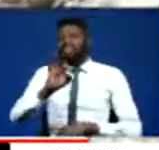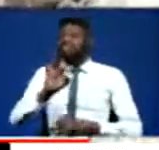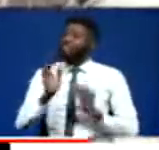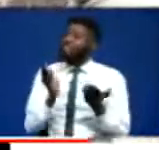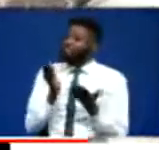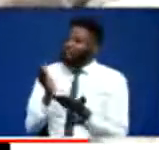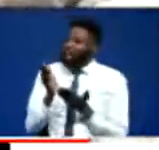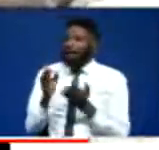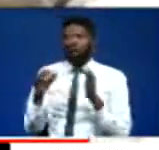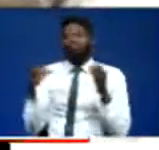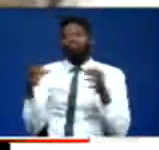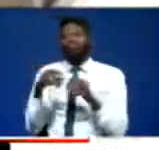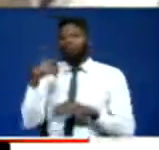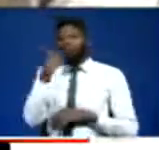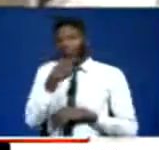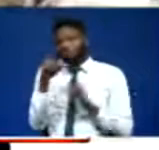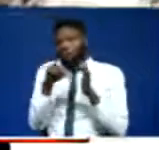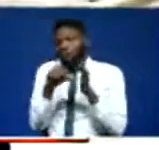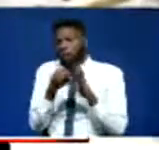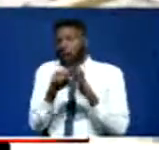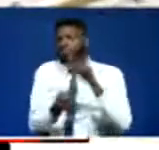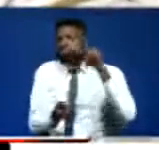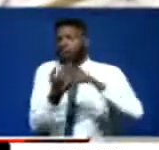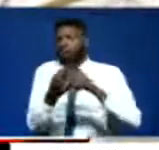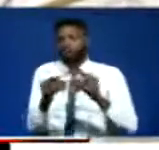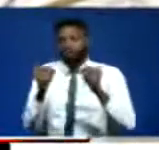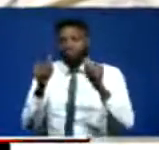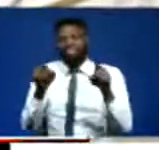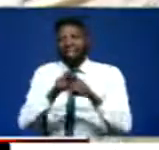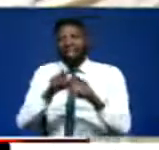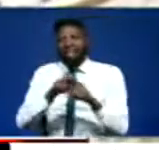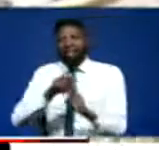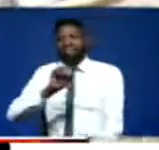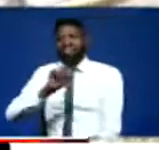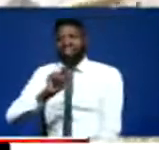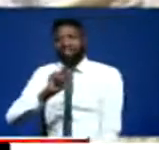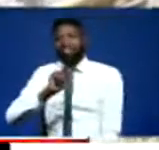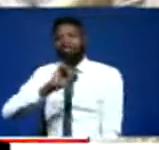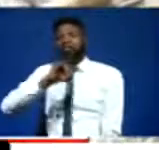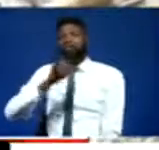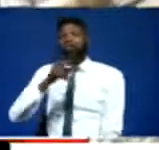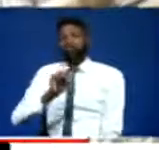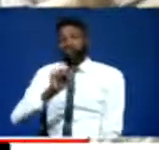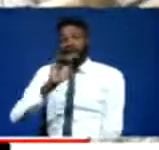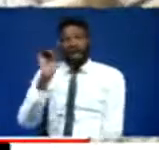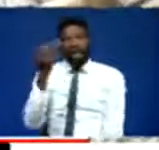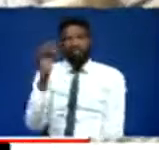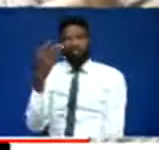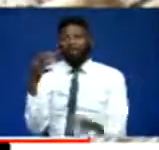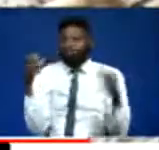Disaster Response Battalion is here. We have St. John Ambulance and everything. So they will be here. We will be camping here to bring any more